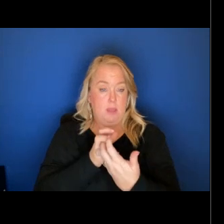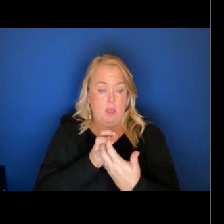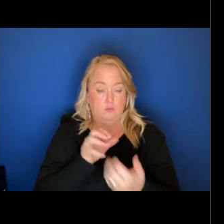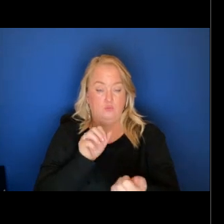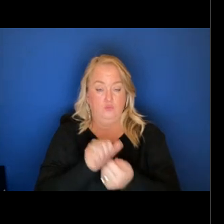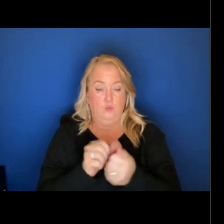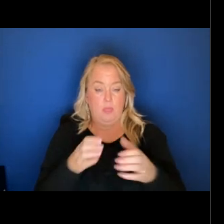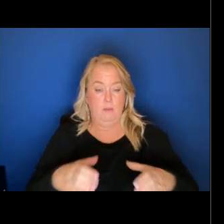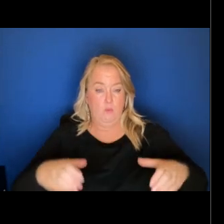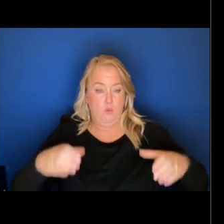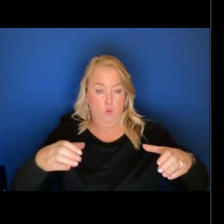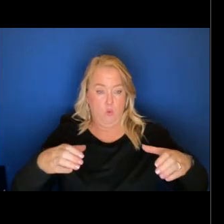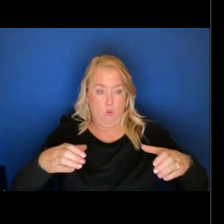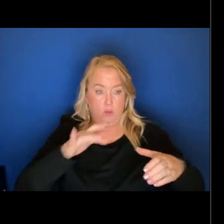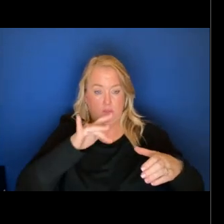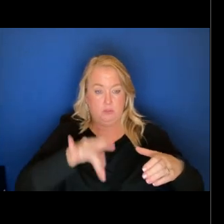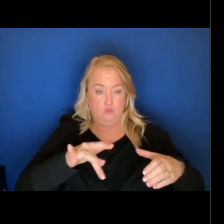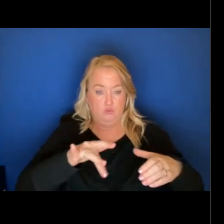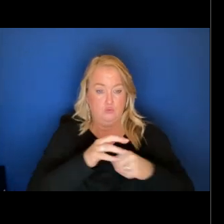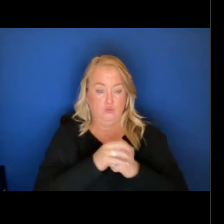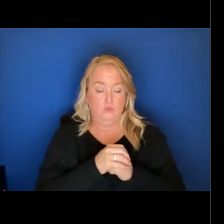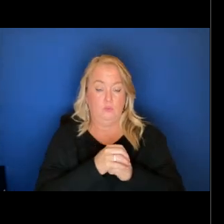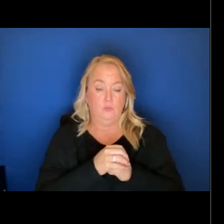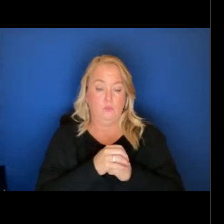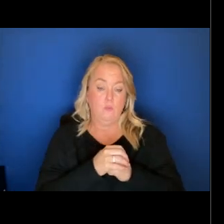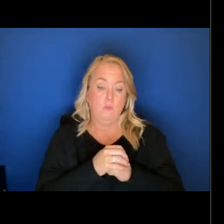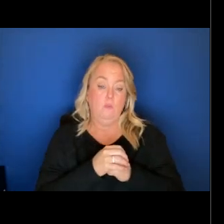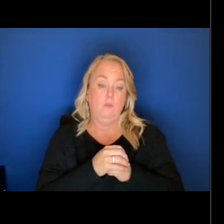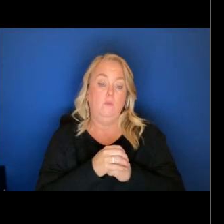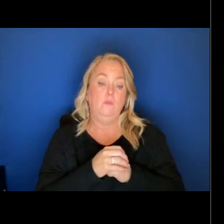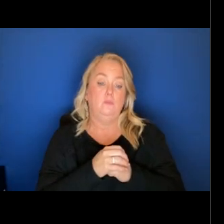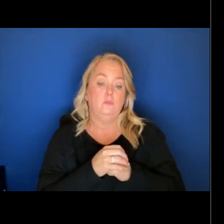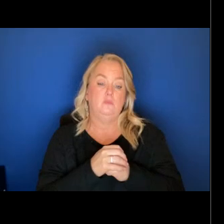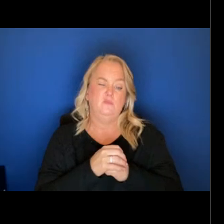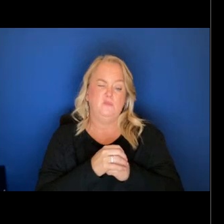must align with the center line of the bowl.